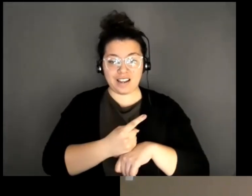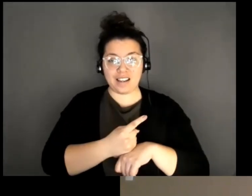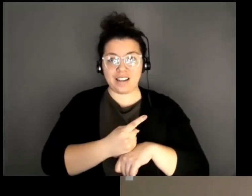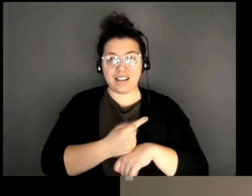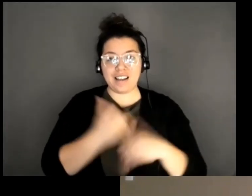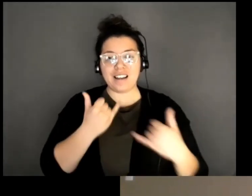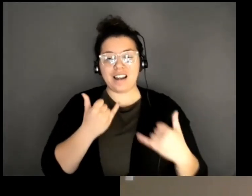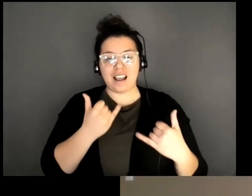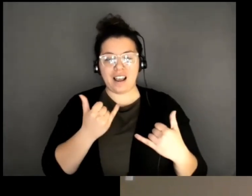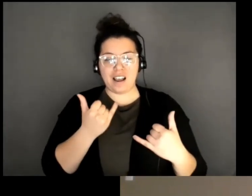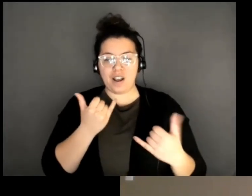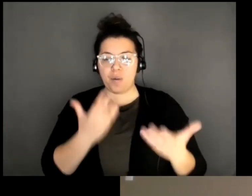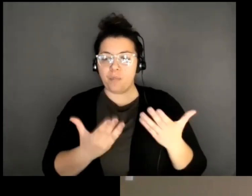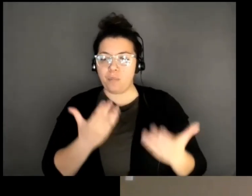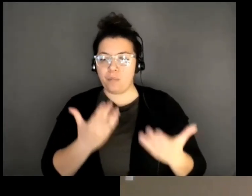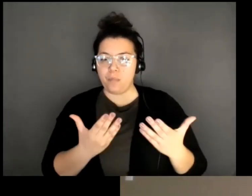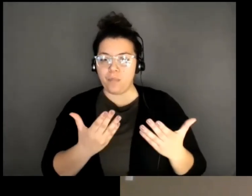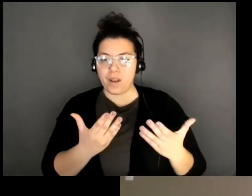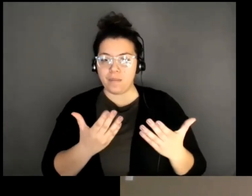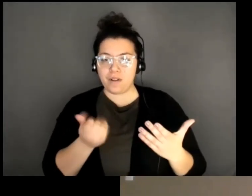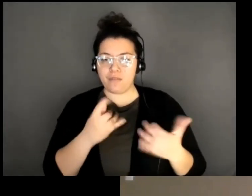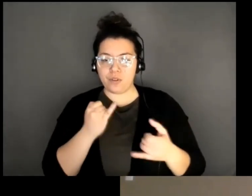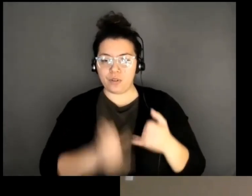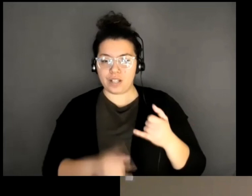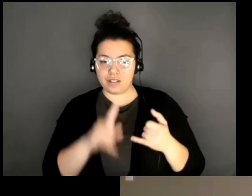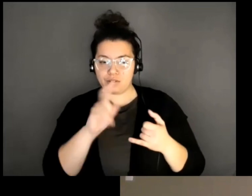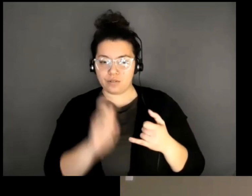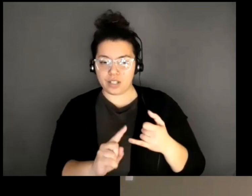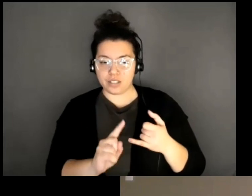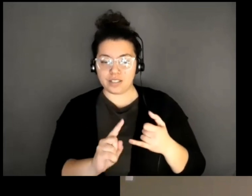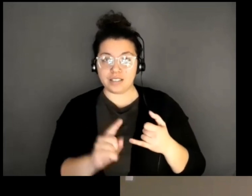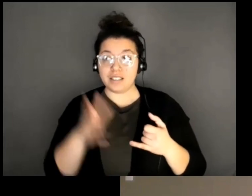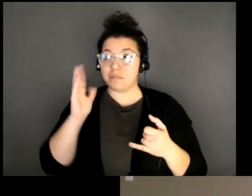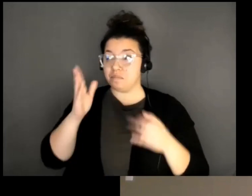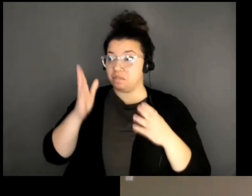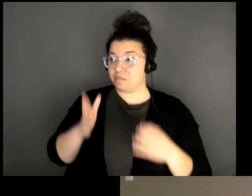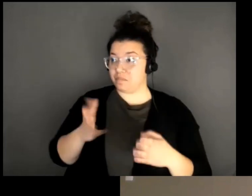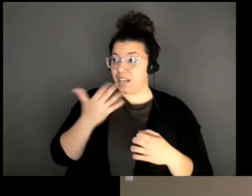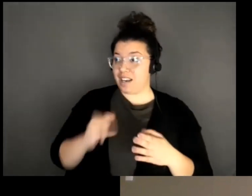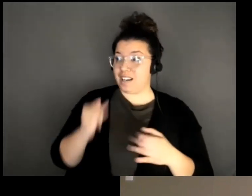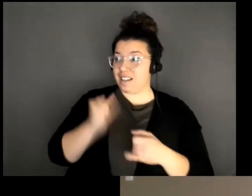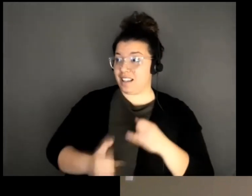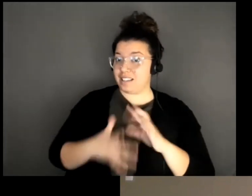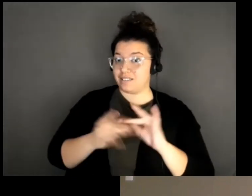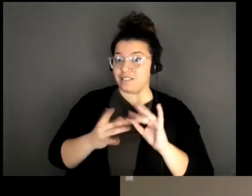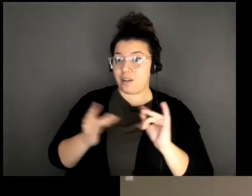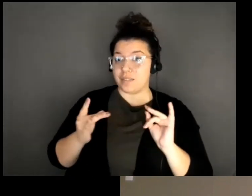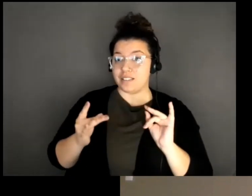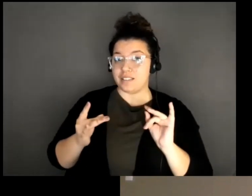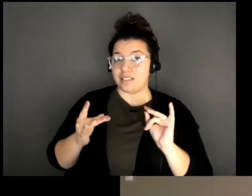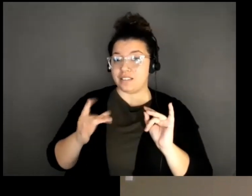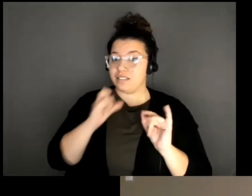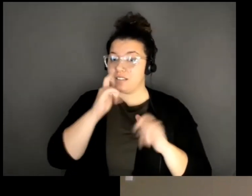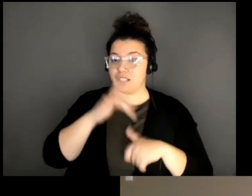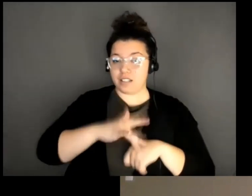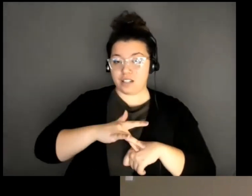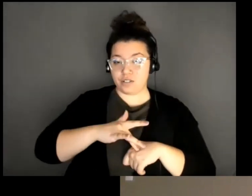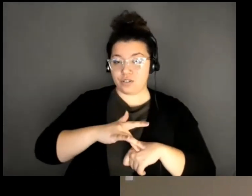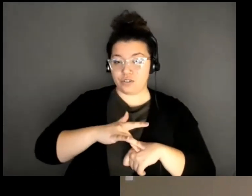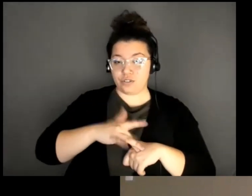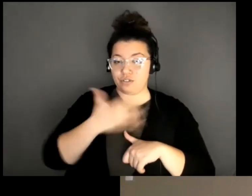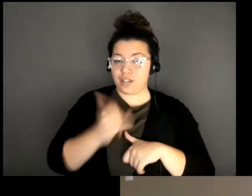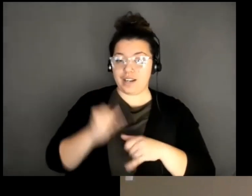last questions in, or maybe one thing. Anything you want to add? Any last thoughts from you, Mr. Lefkowitz, that we didn't touch on, or any sort of parting